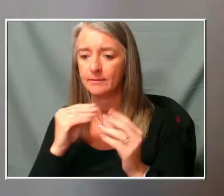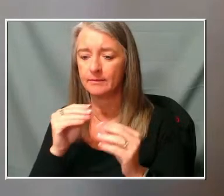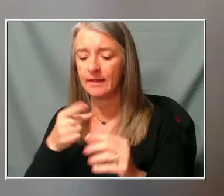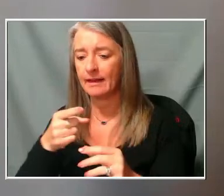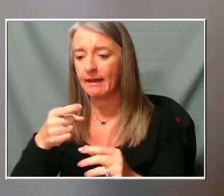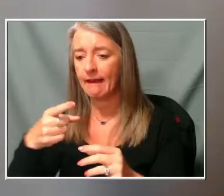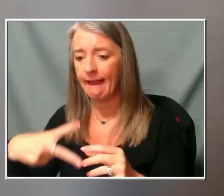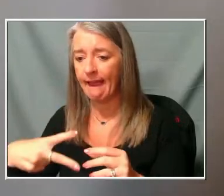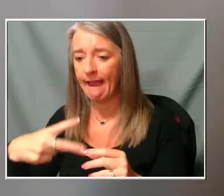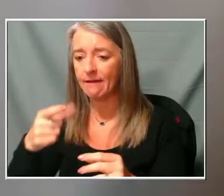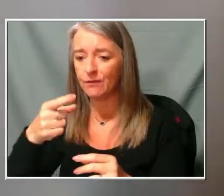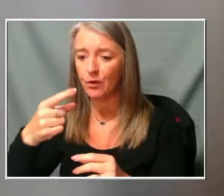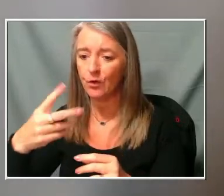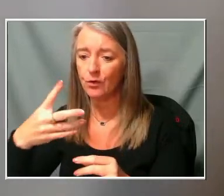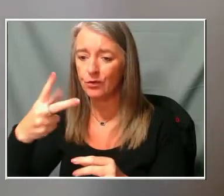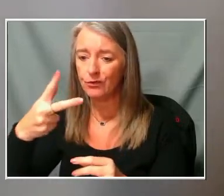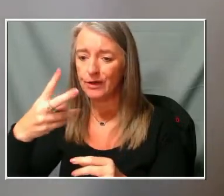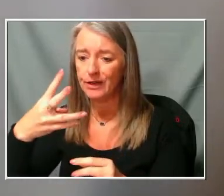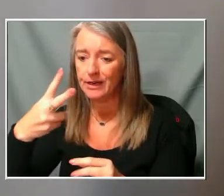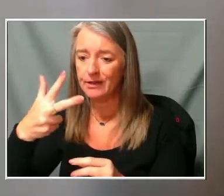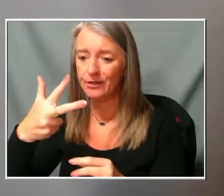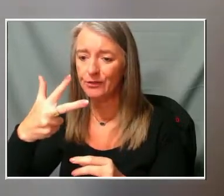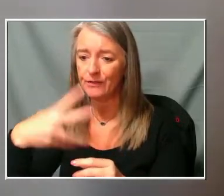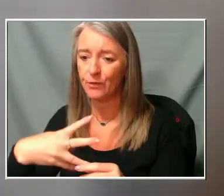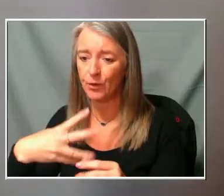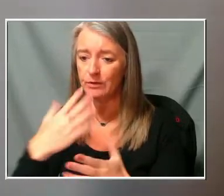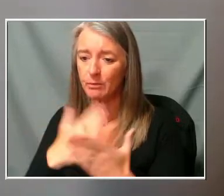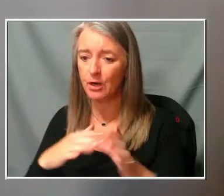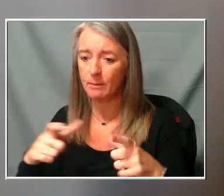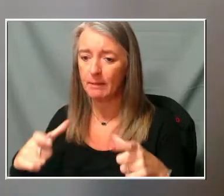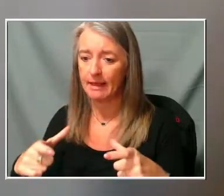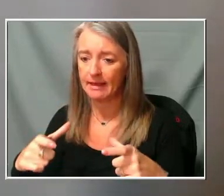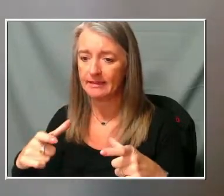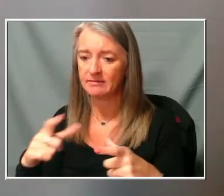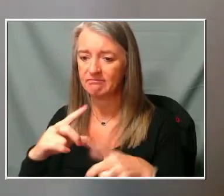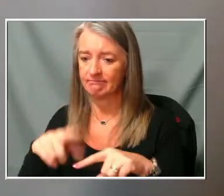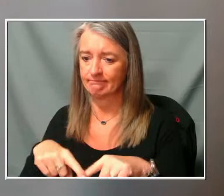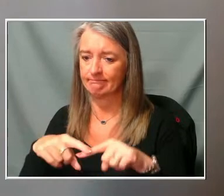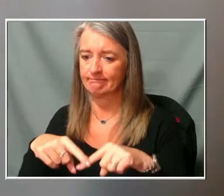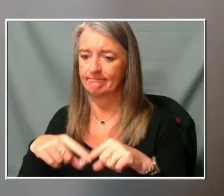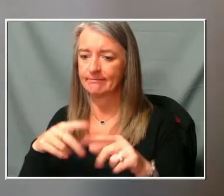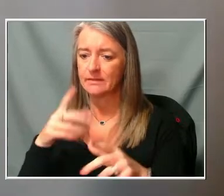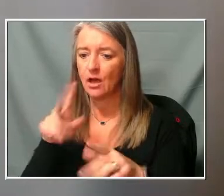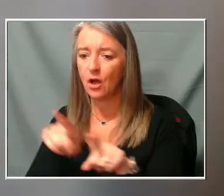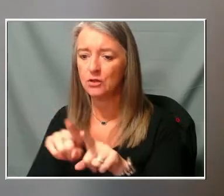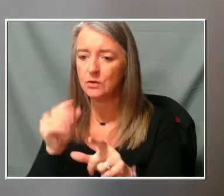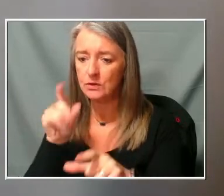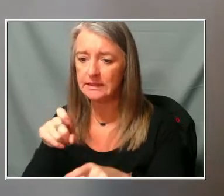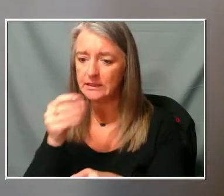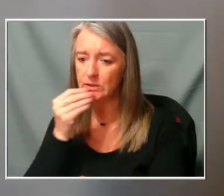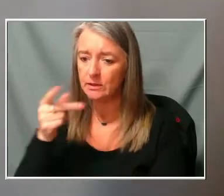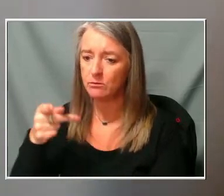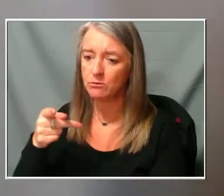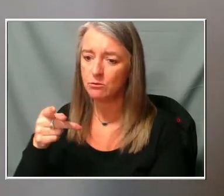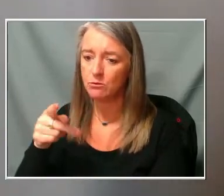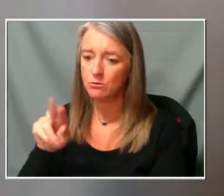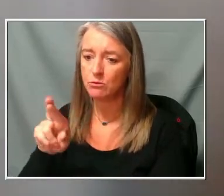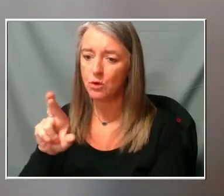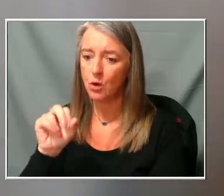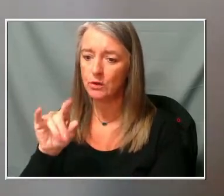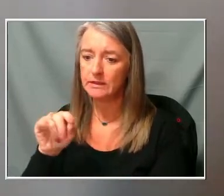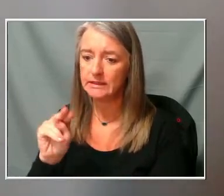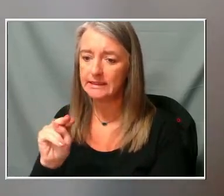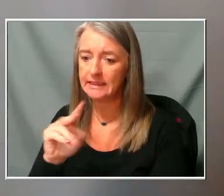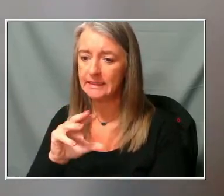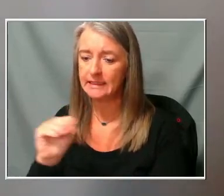half of your plate, depending on your carbohydrate needs, and pairing it with a healthy protein and a healthy fat as well. If you can do that, then